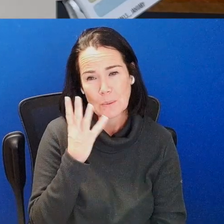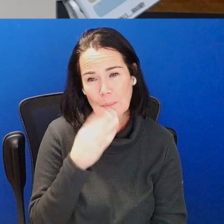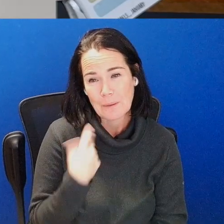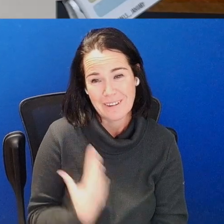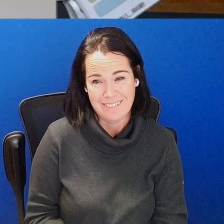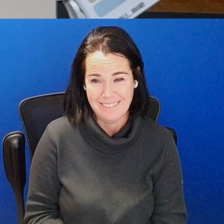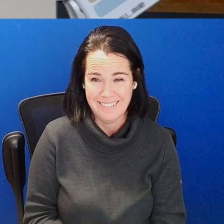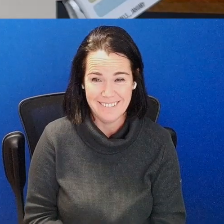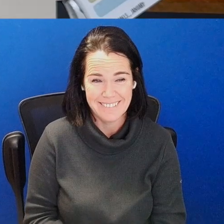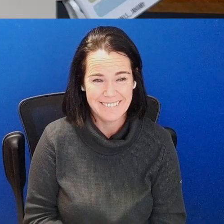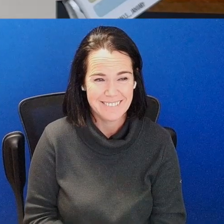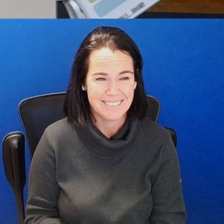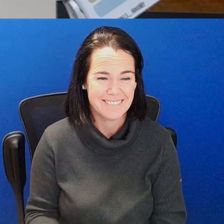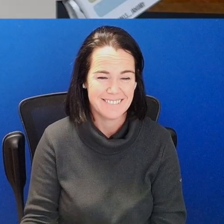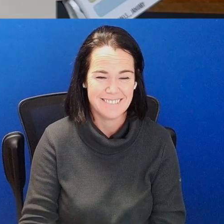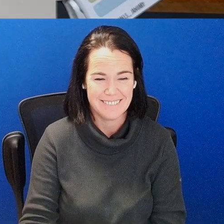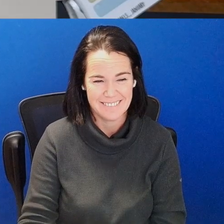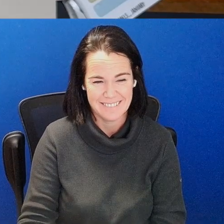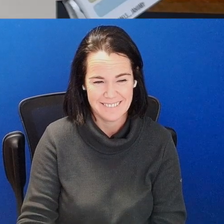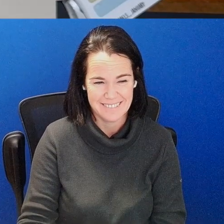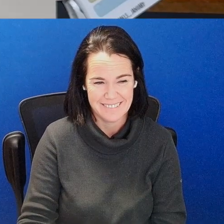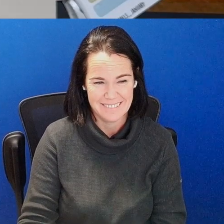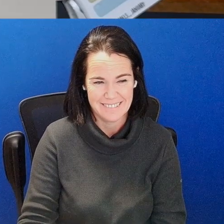So pretty.